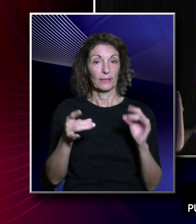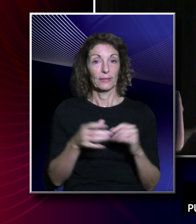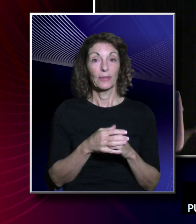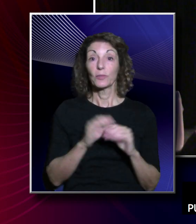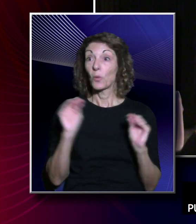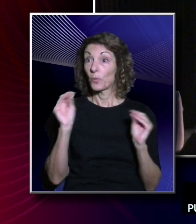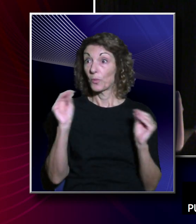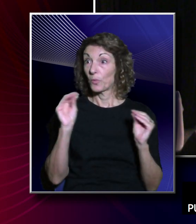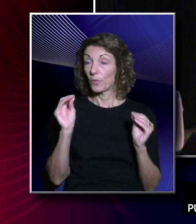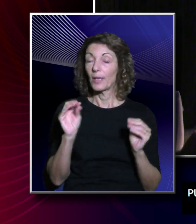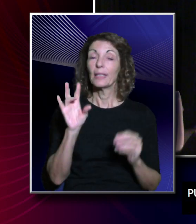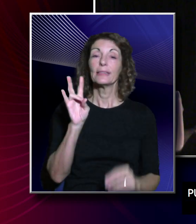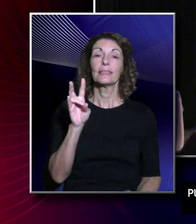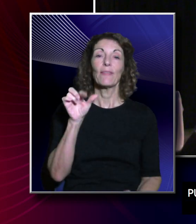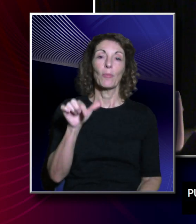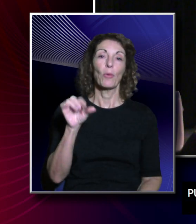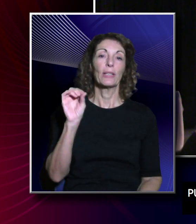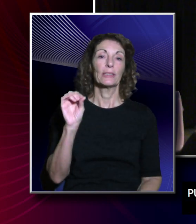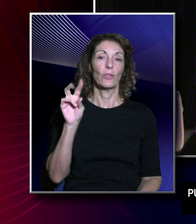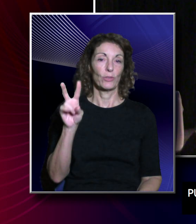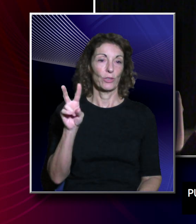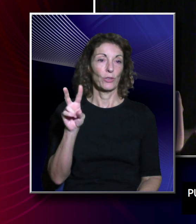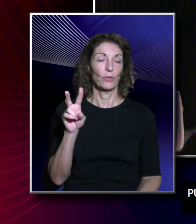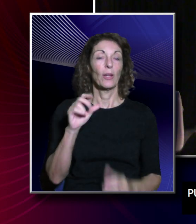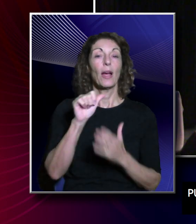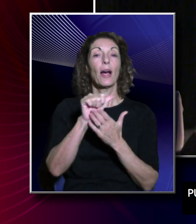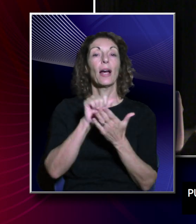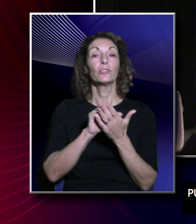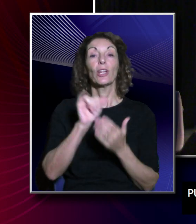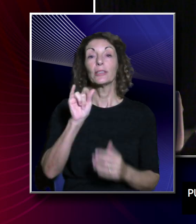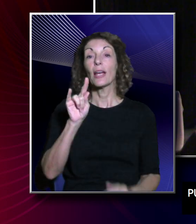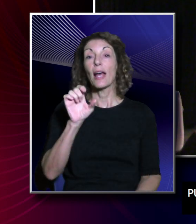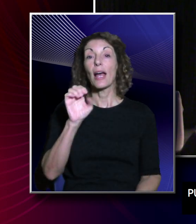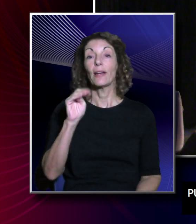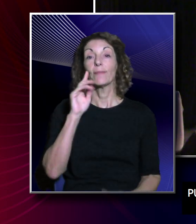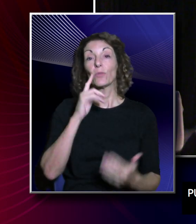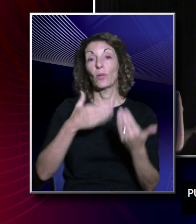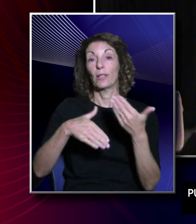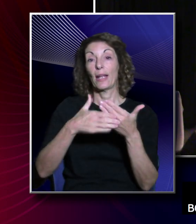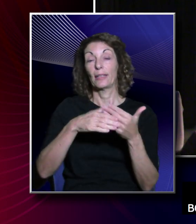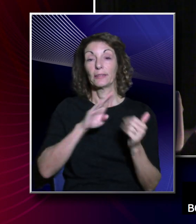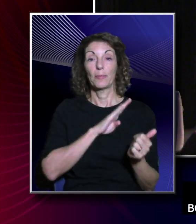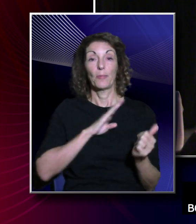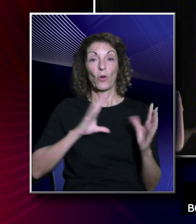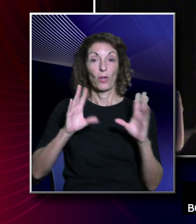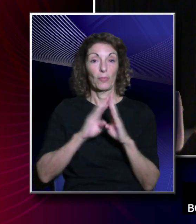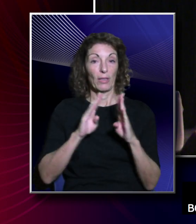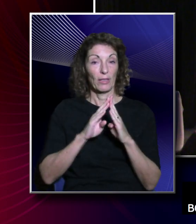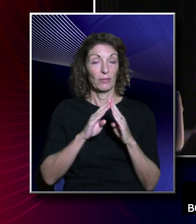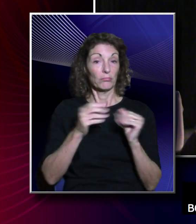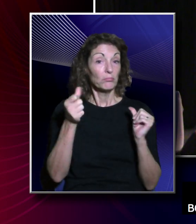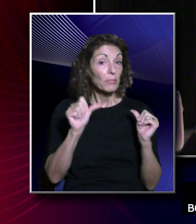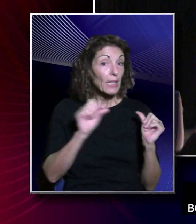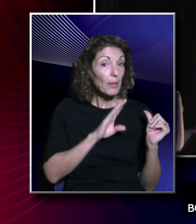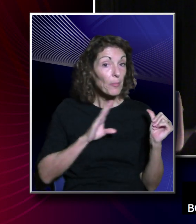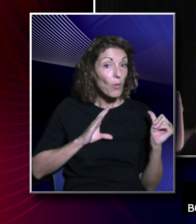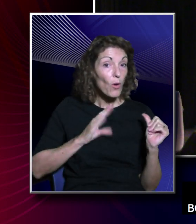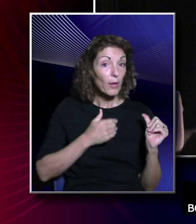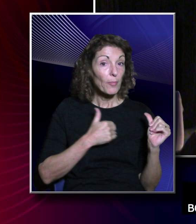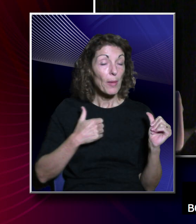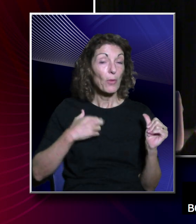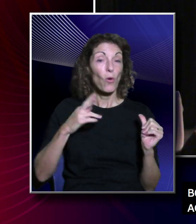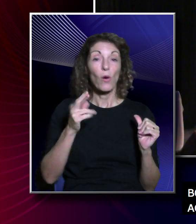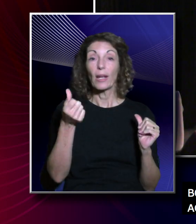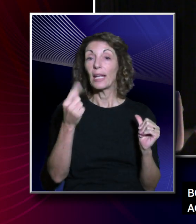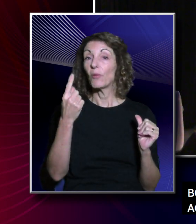7.02, agenda items for the next board meeting. Any board members or anybody have any agenda items that they would